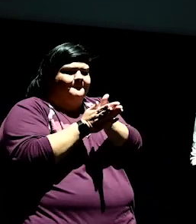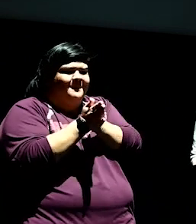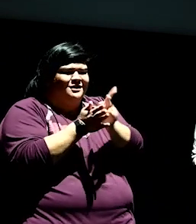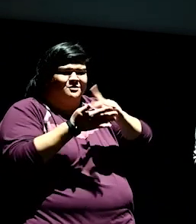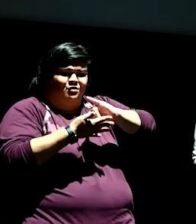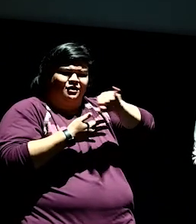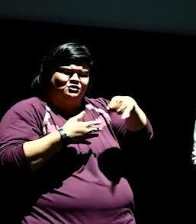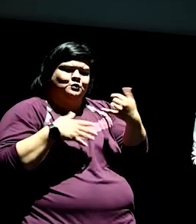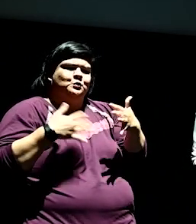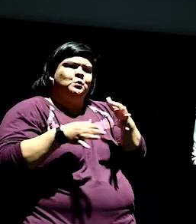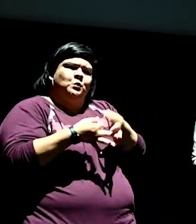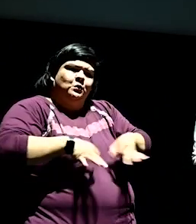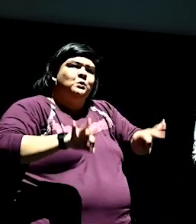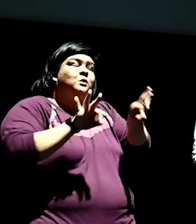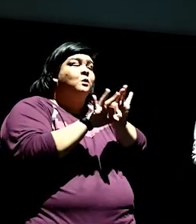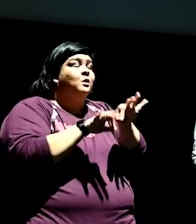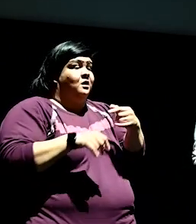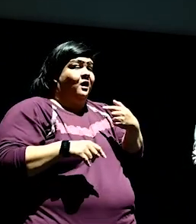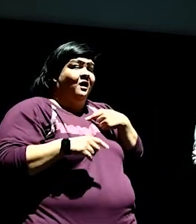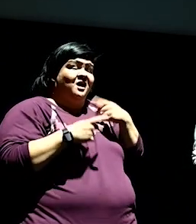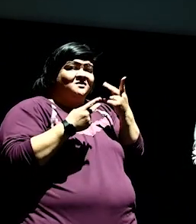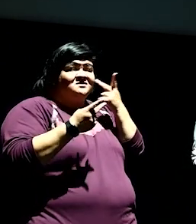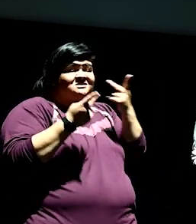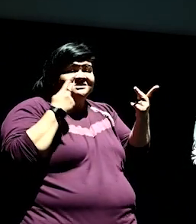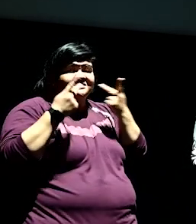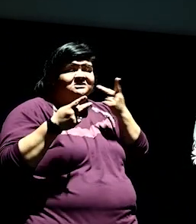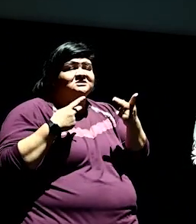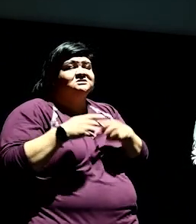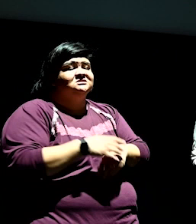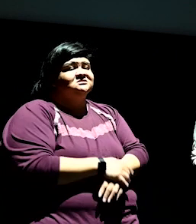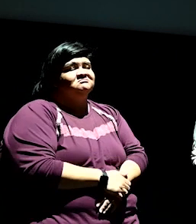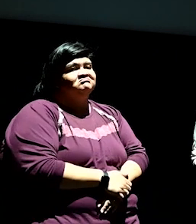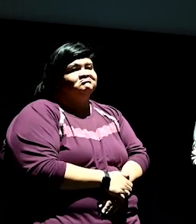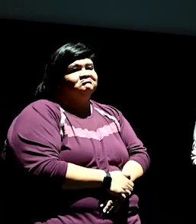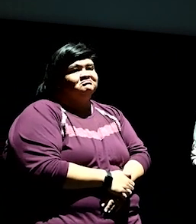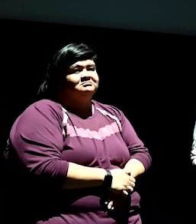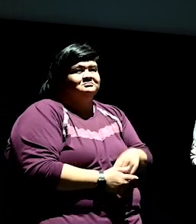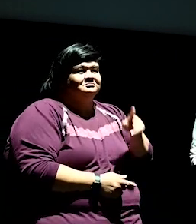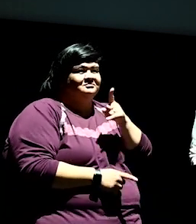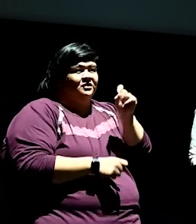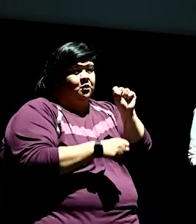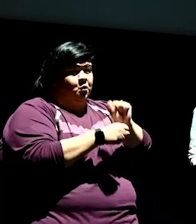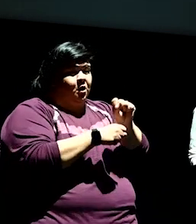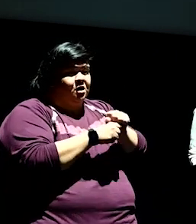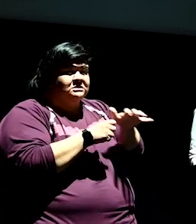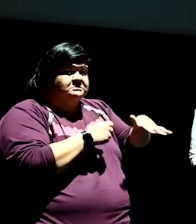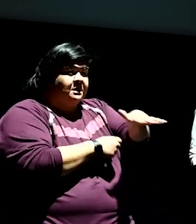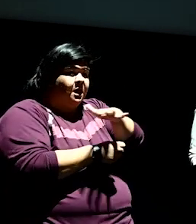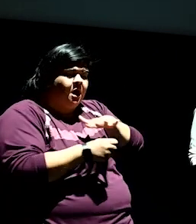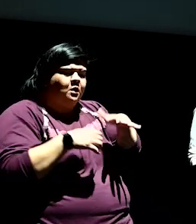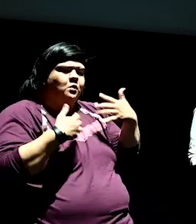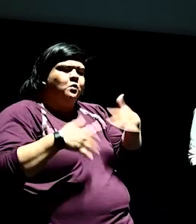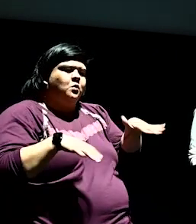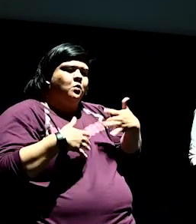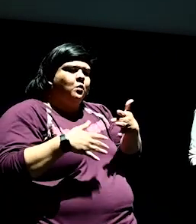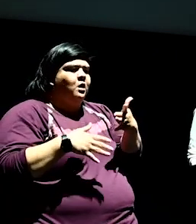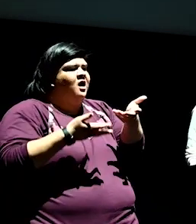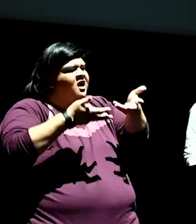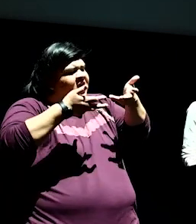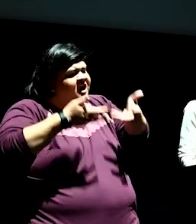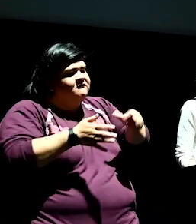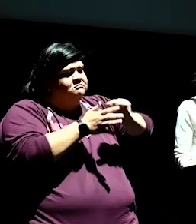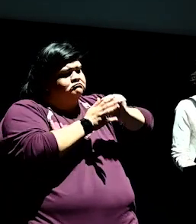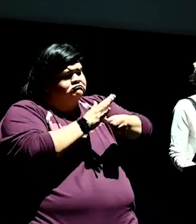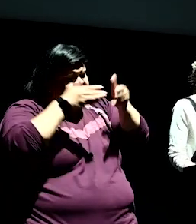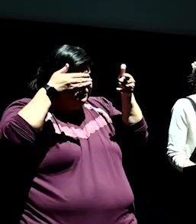really critical. I've seen in the workspace so much focus on